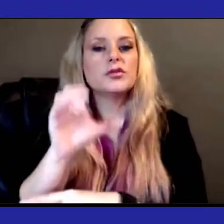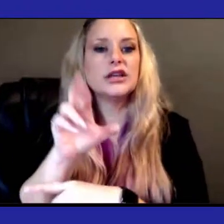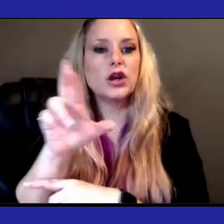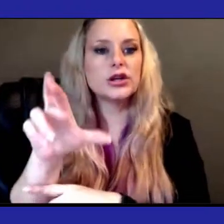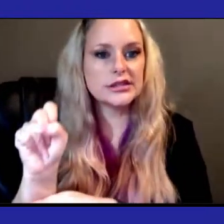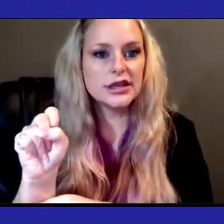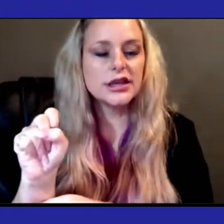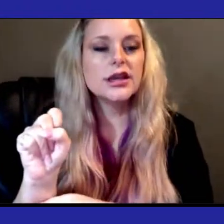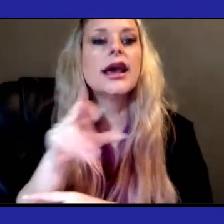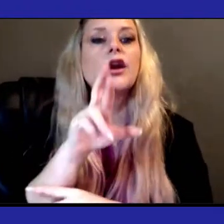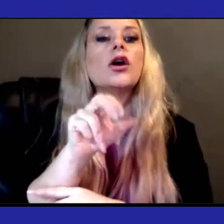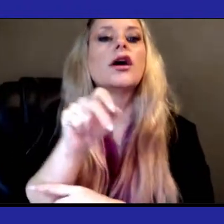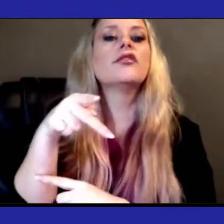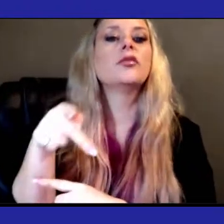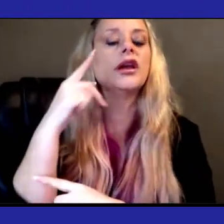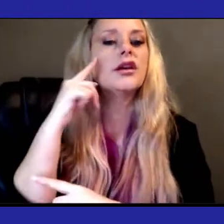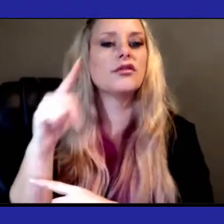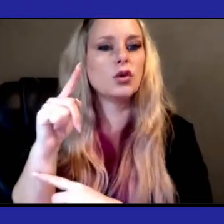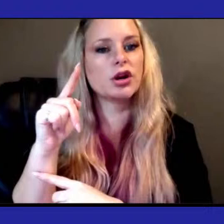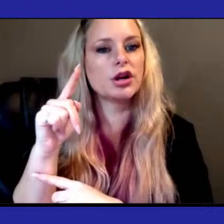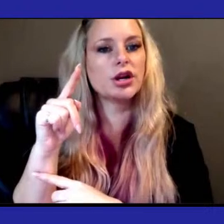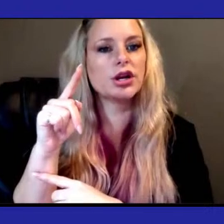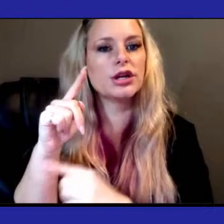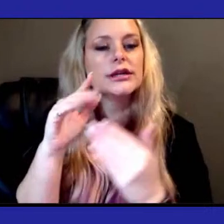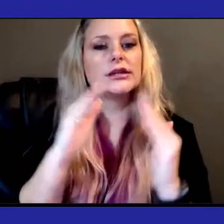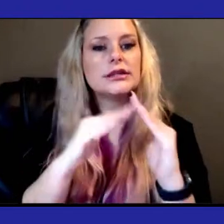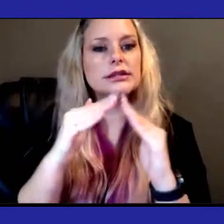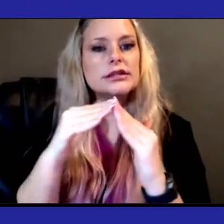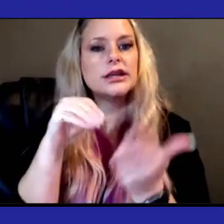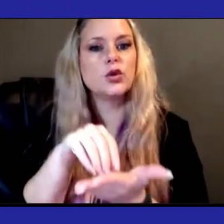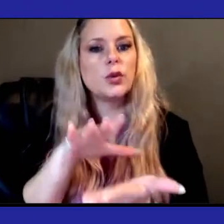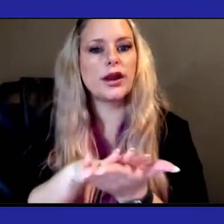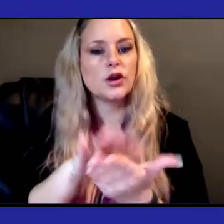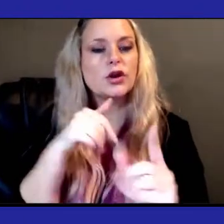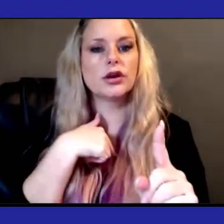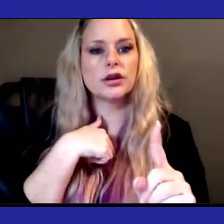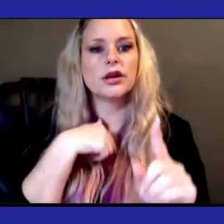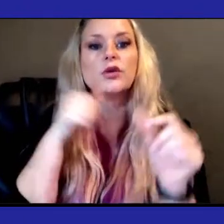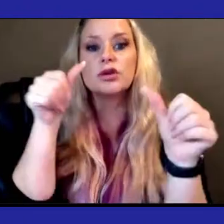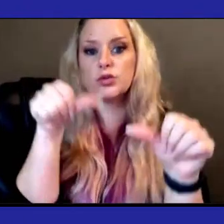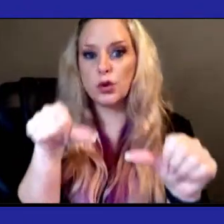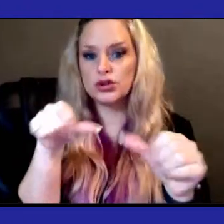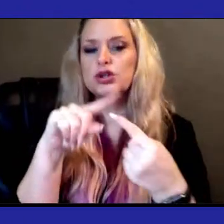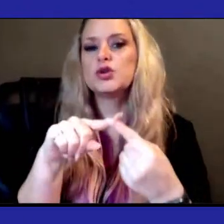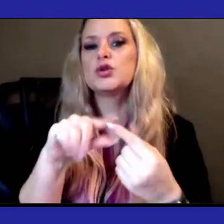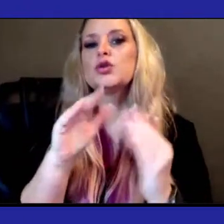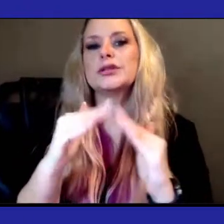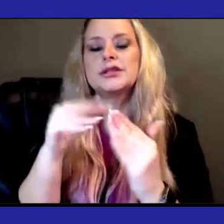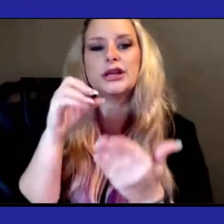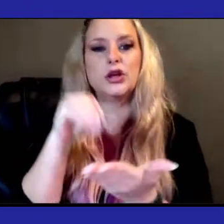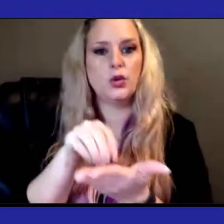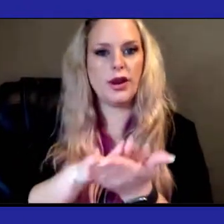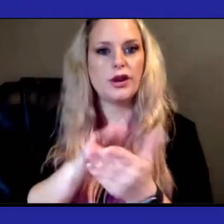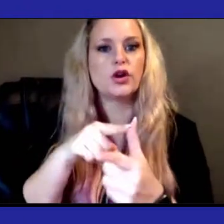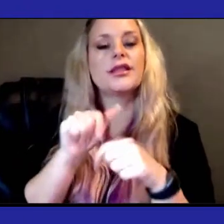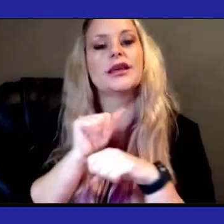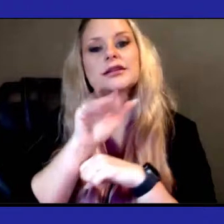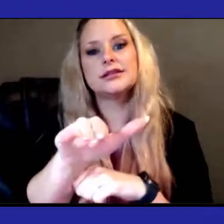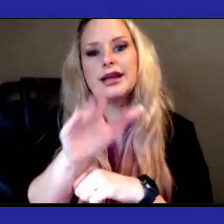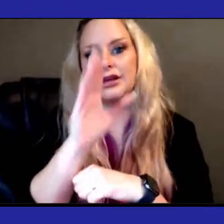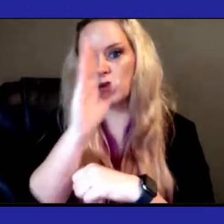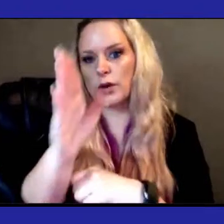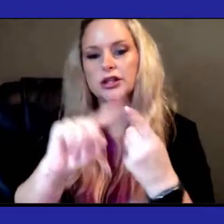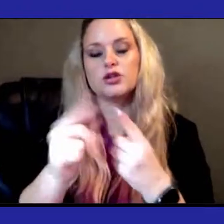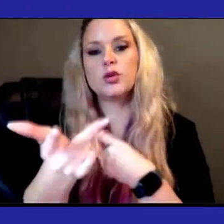Record. The RFP was posted to City Record and sent directly to 3 vendors. Pre-proposal conference was held. 3